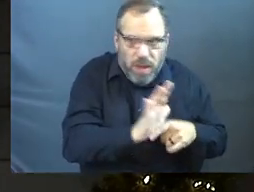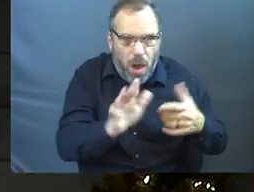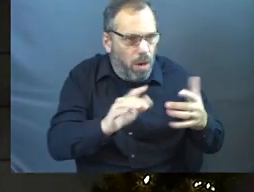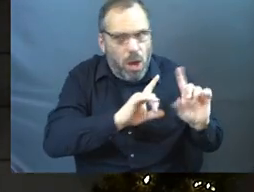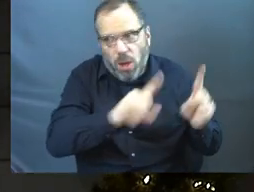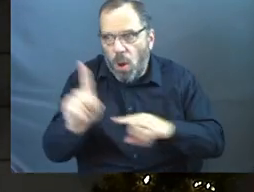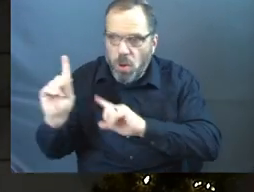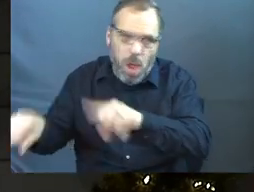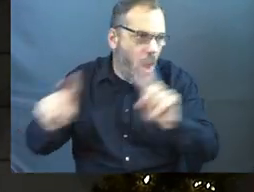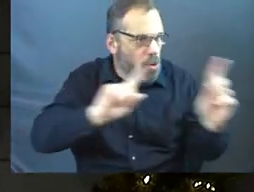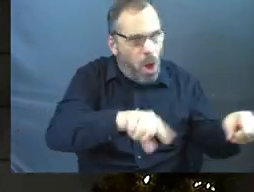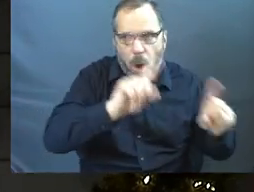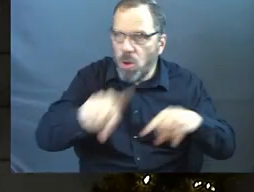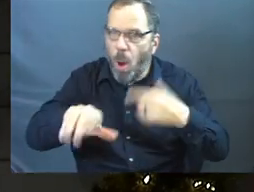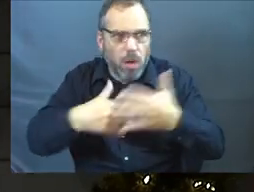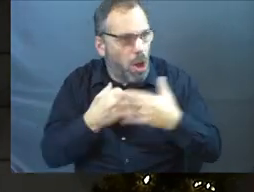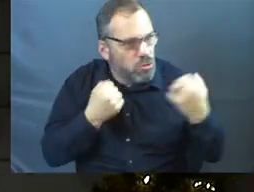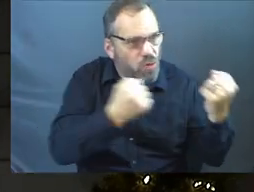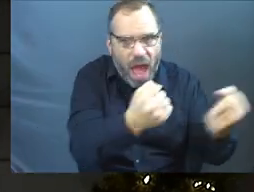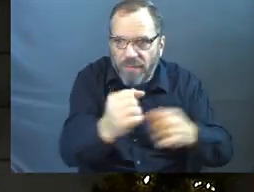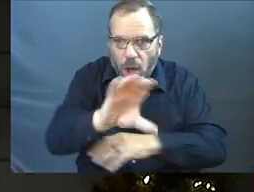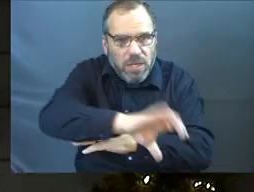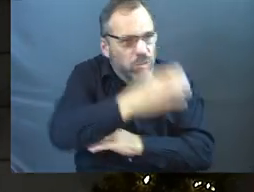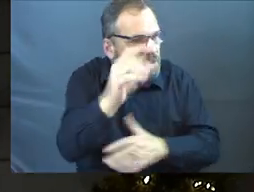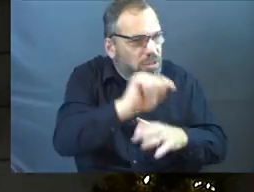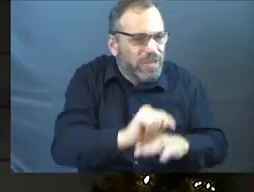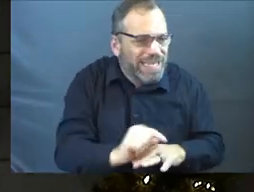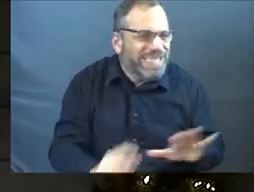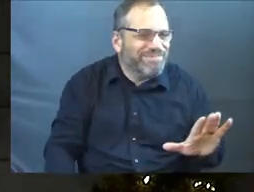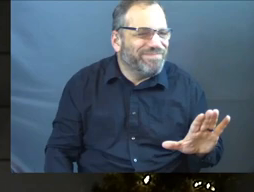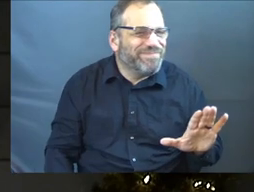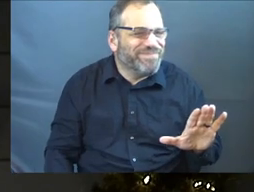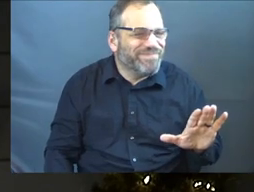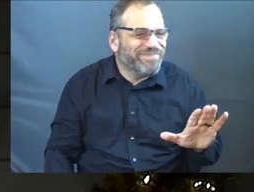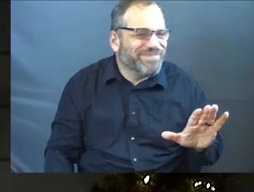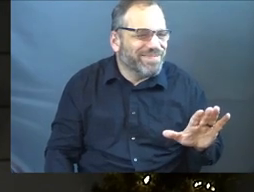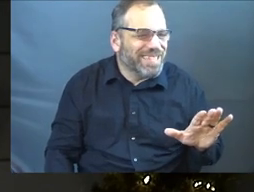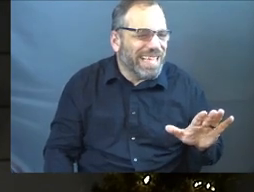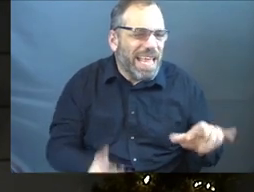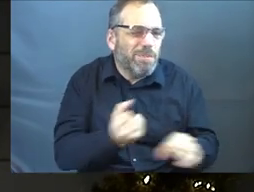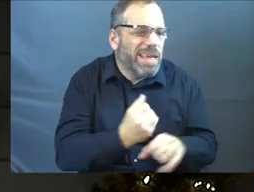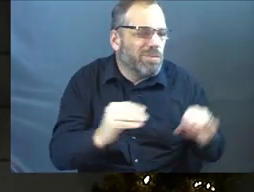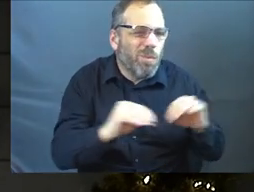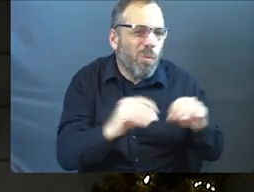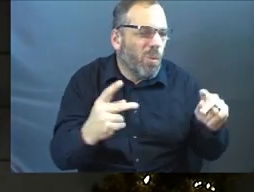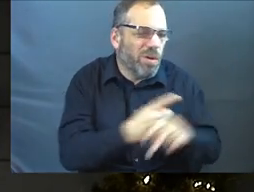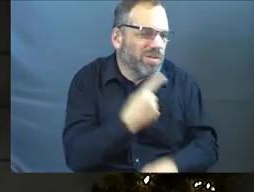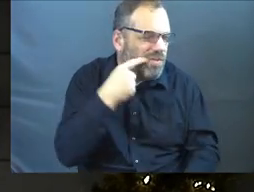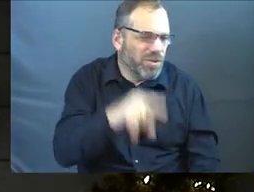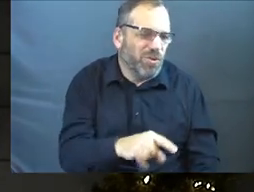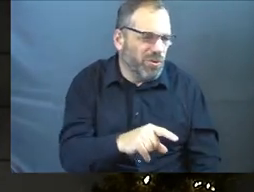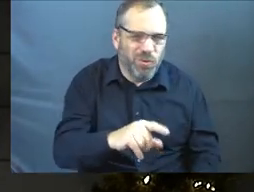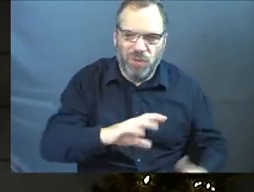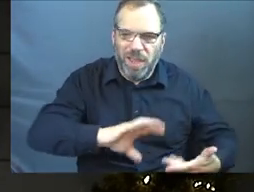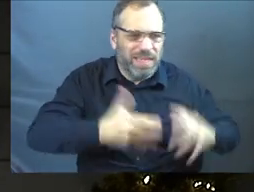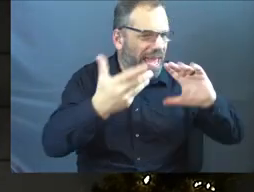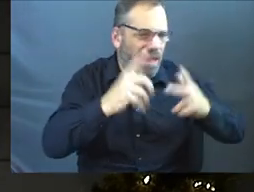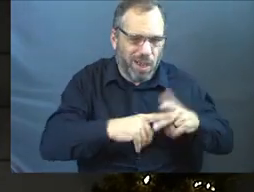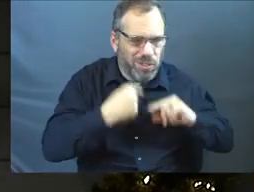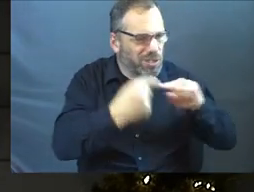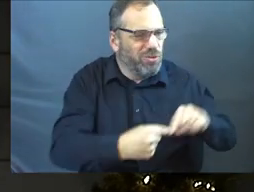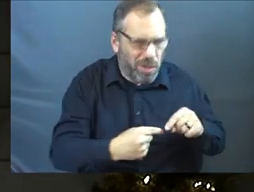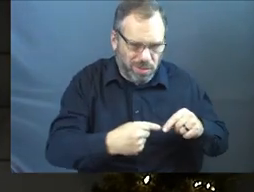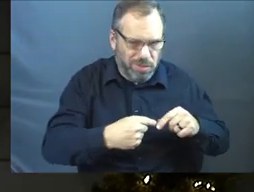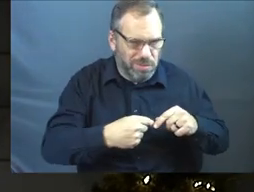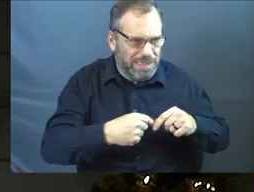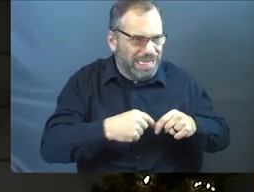that or going to this thing and seeing those lights and all these Christmas traditions, they're actually causing you more chaos. They're actually causing you more struggle